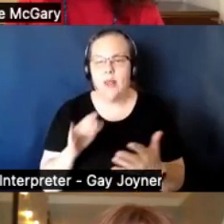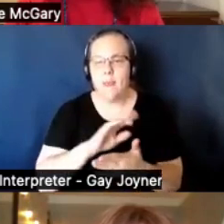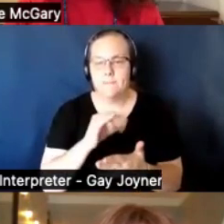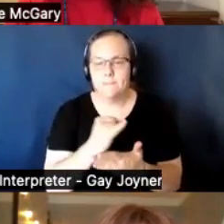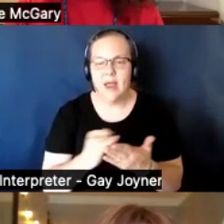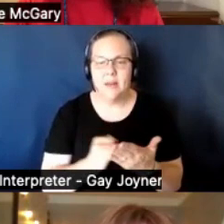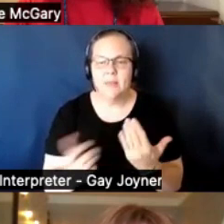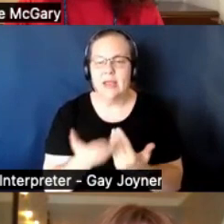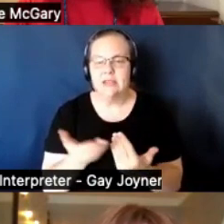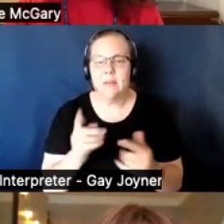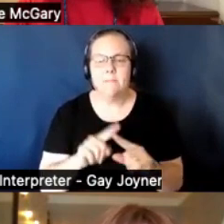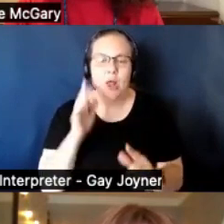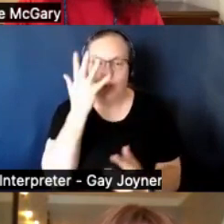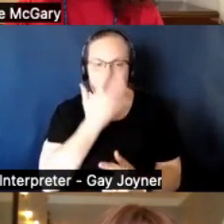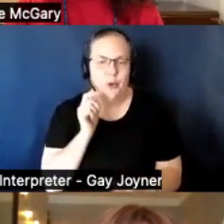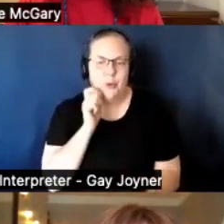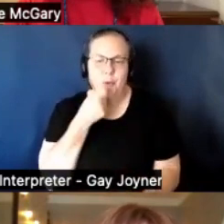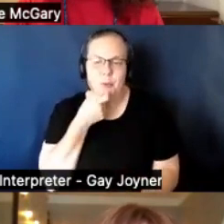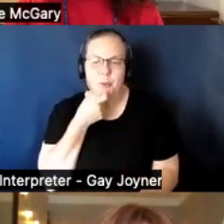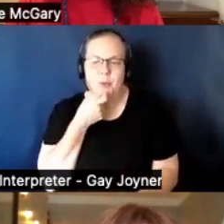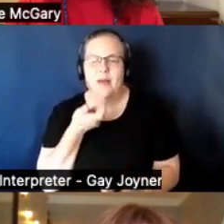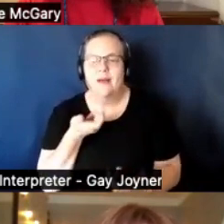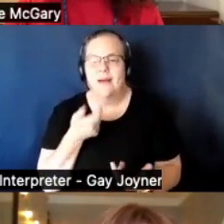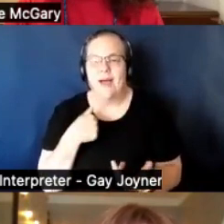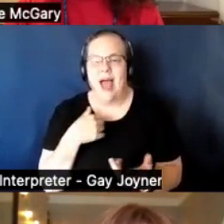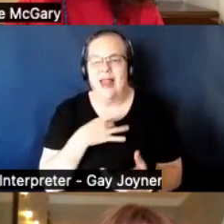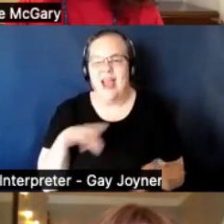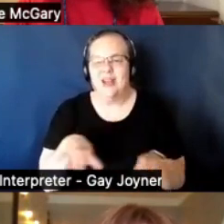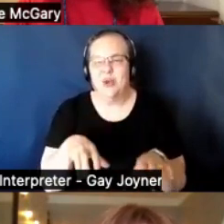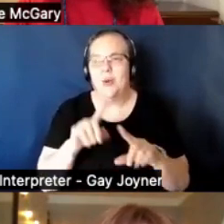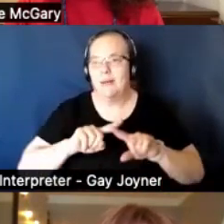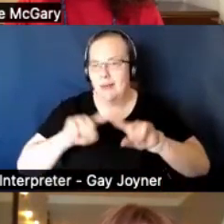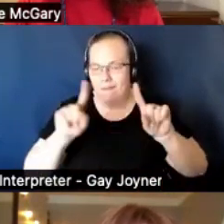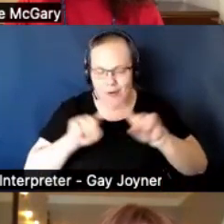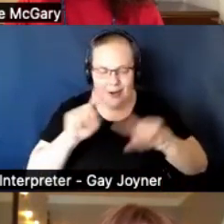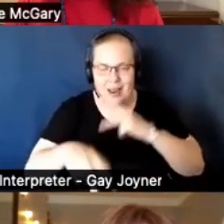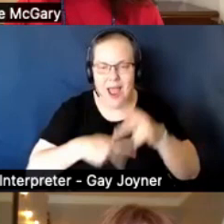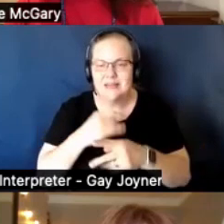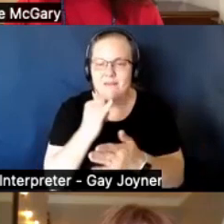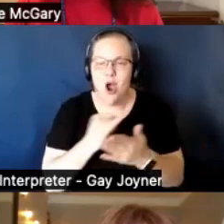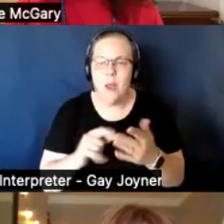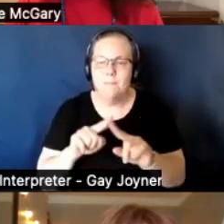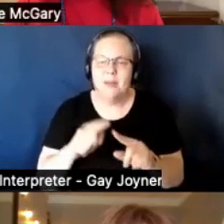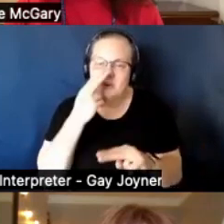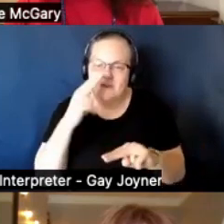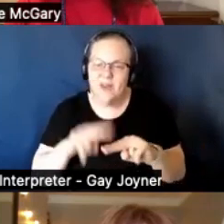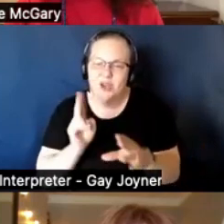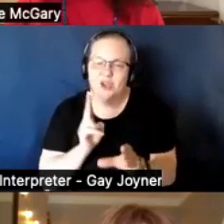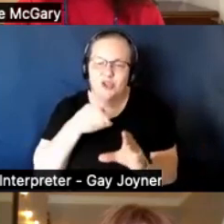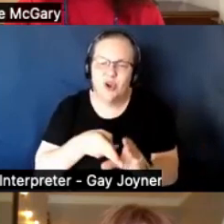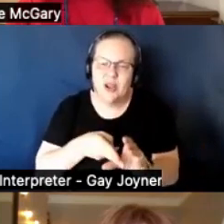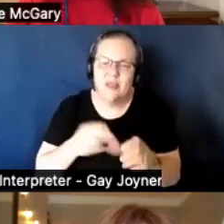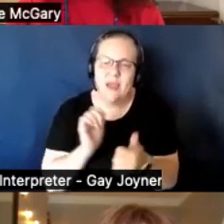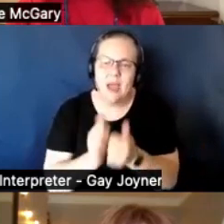easy, but look cool. I like doing lots of kinds of art. It was so fun joining this competition, and I am so lucky